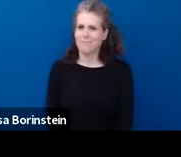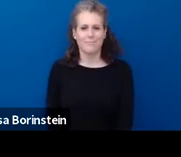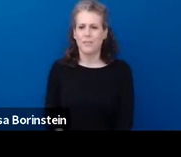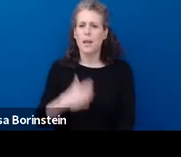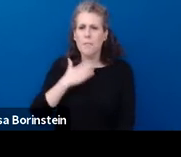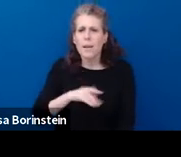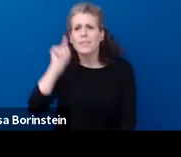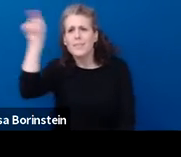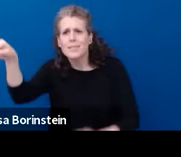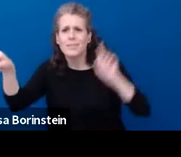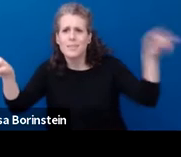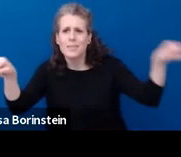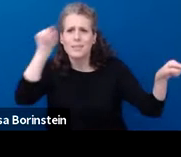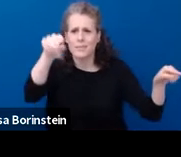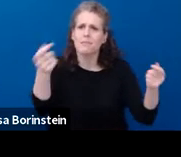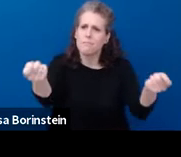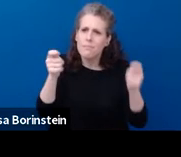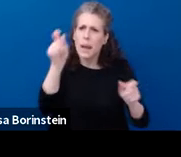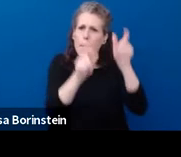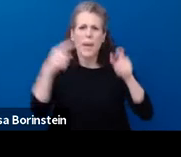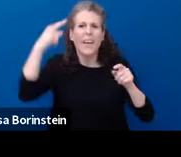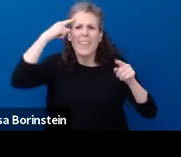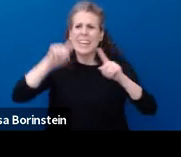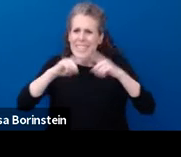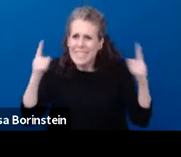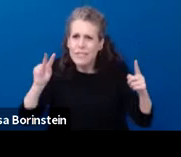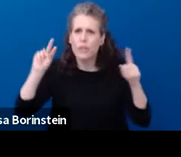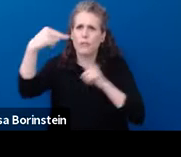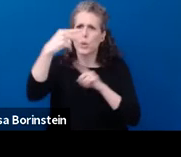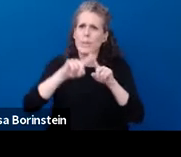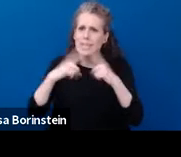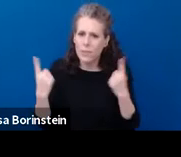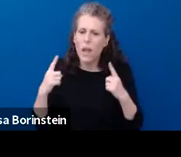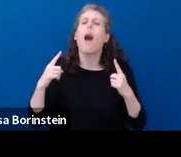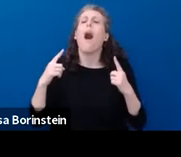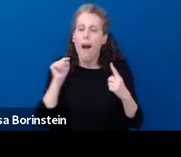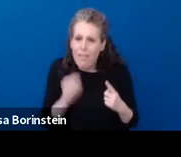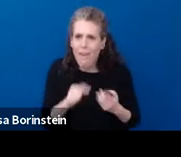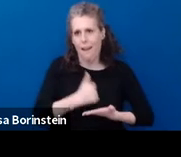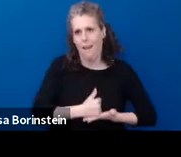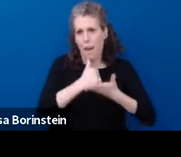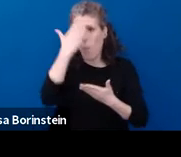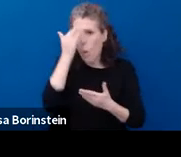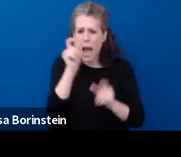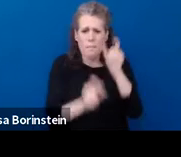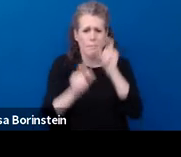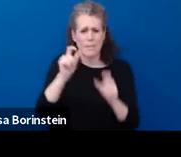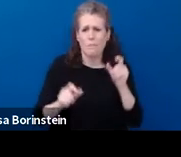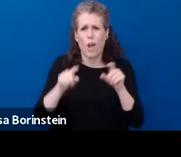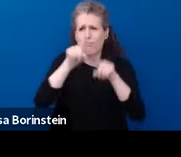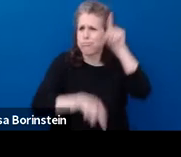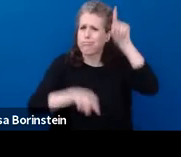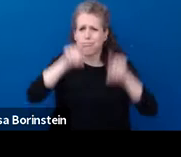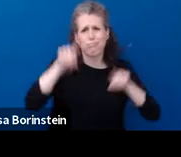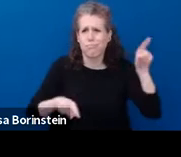that think the same way as you do yourself, then it won't really help, because people are so much diverse than this.